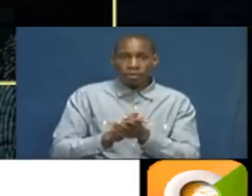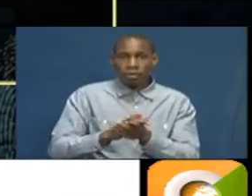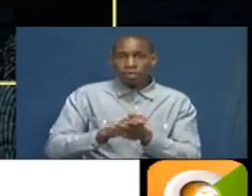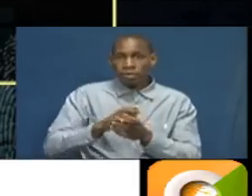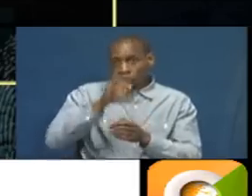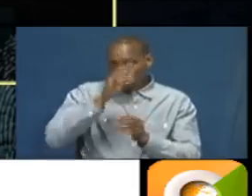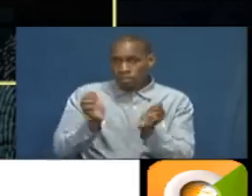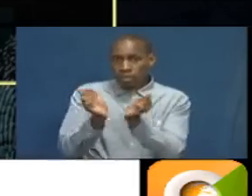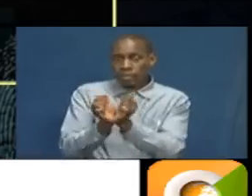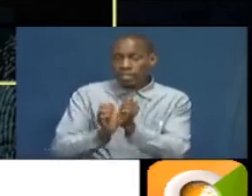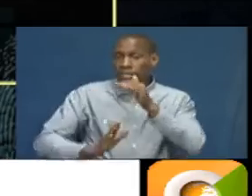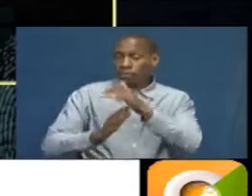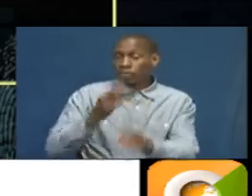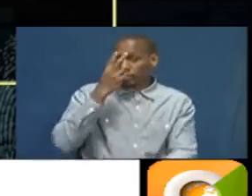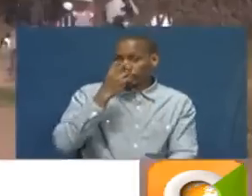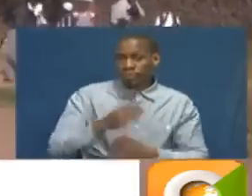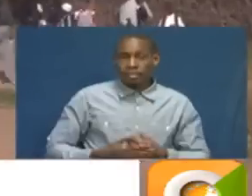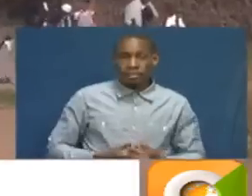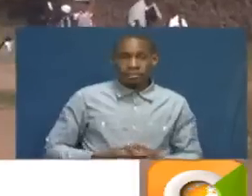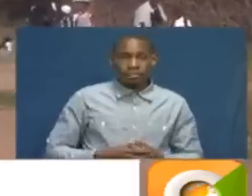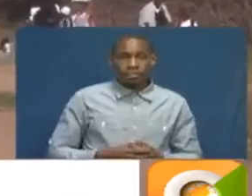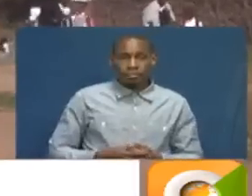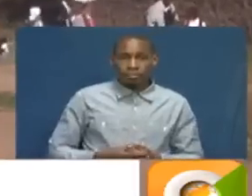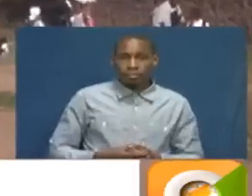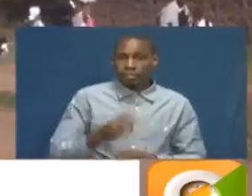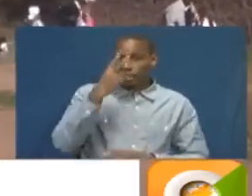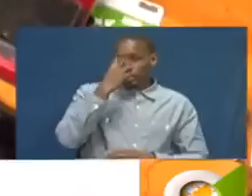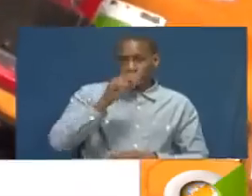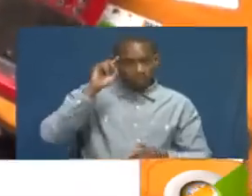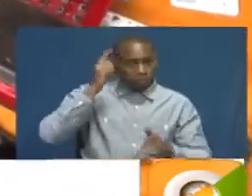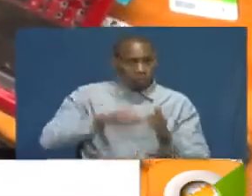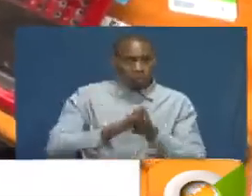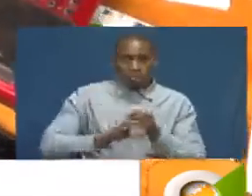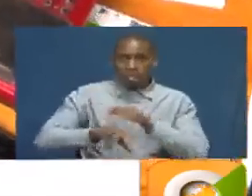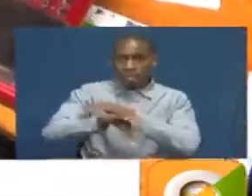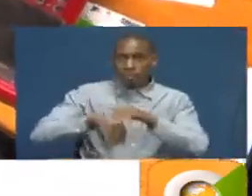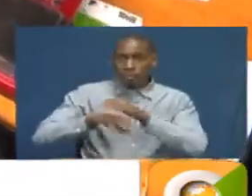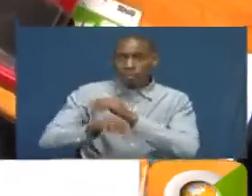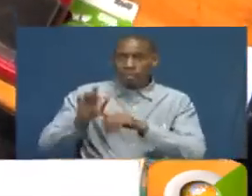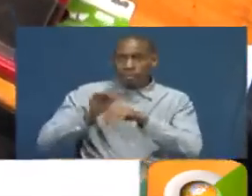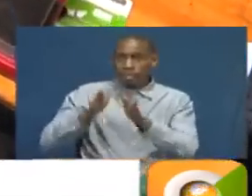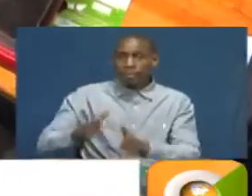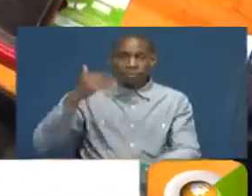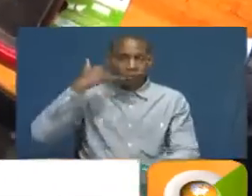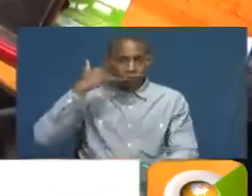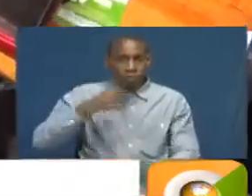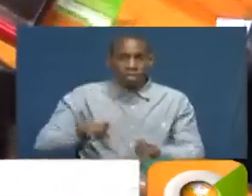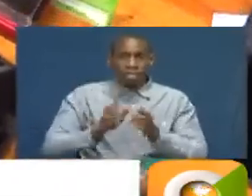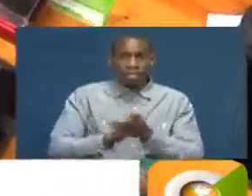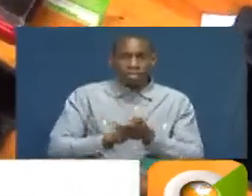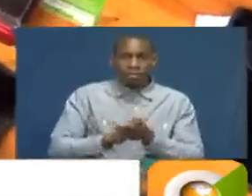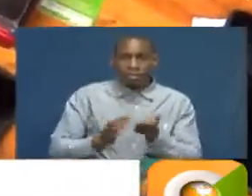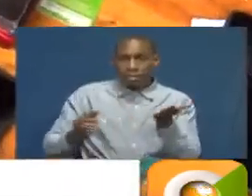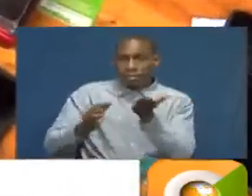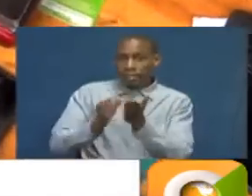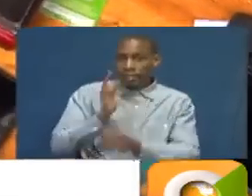in apprehending the prime suspect. Kebwaro is believed to have stolen the victim's mobile phone and inserted his